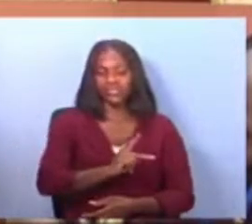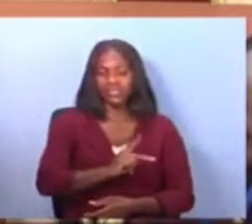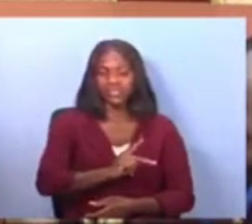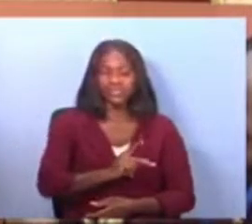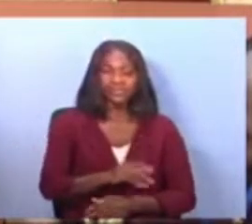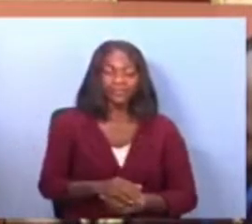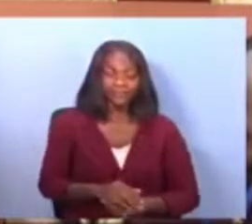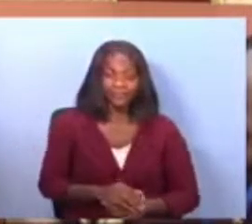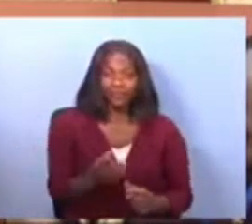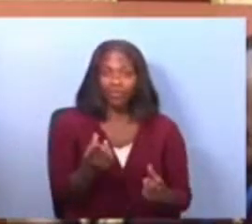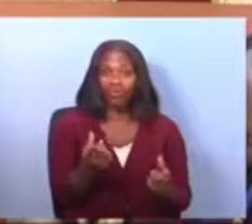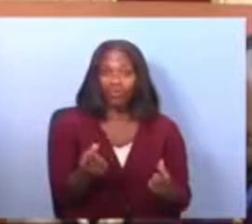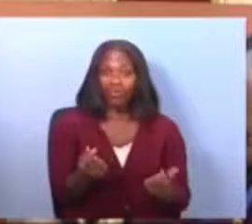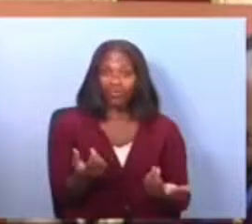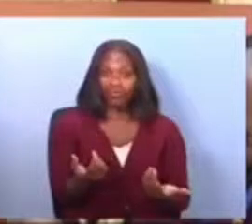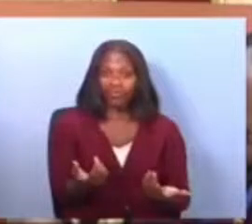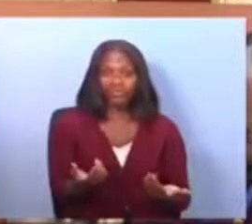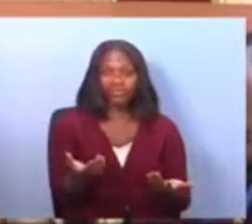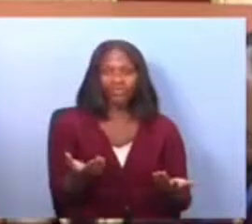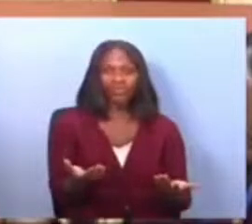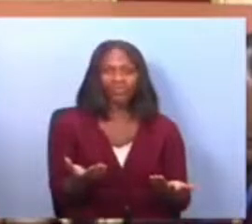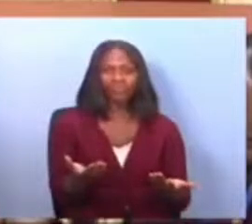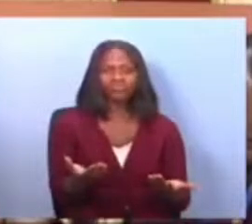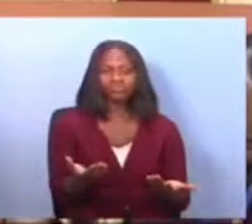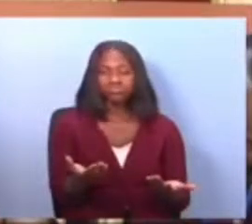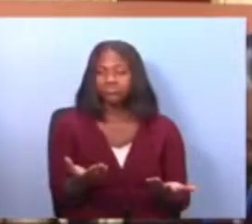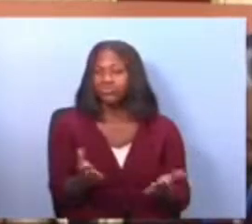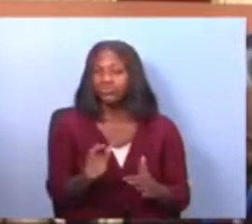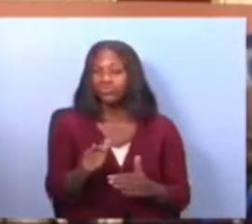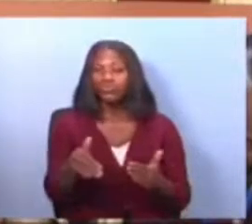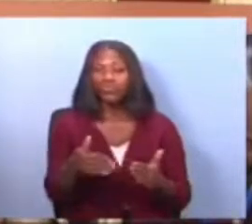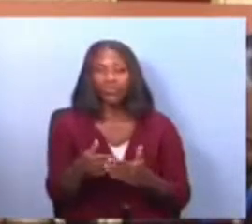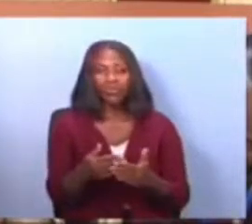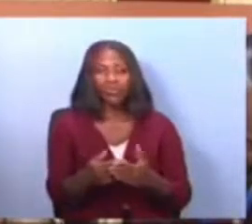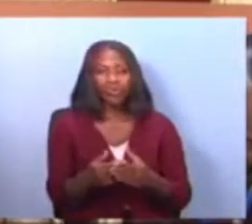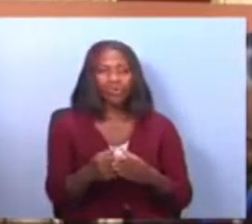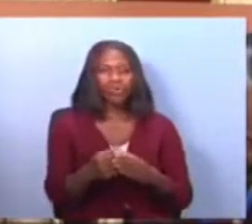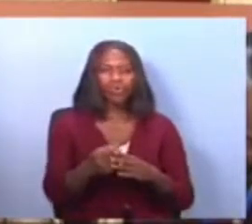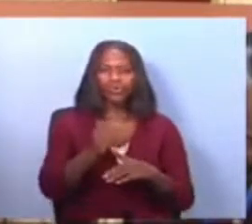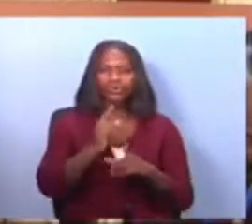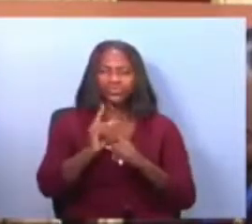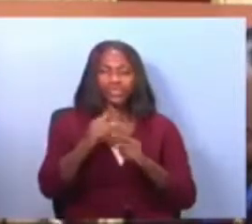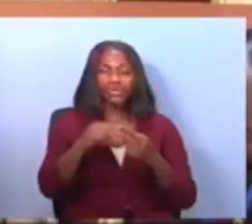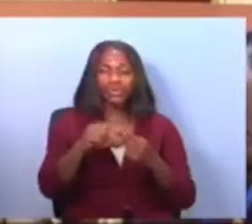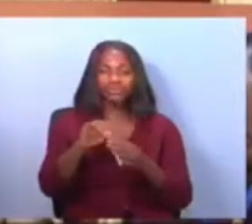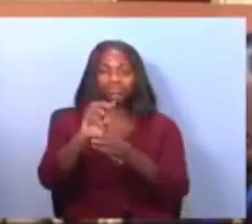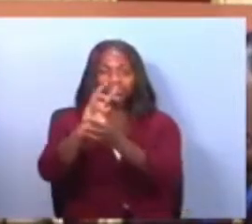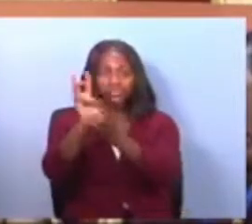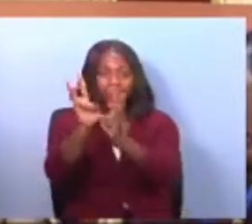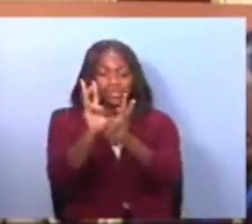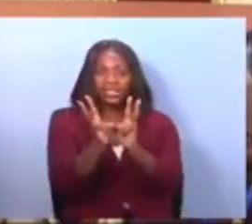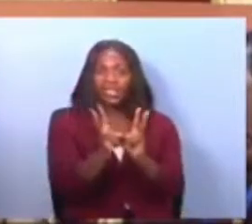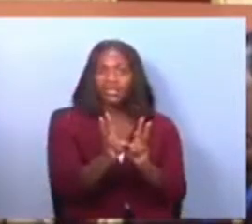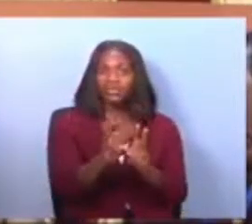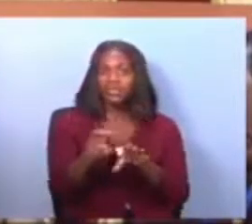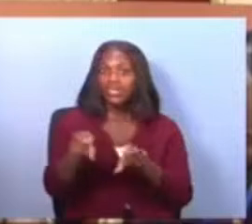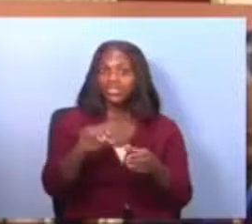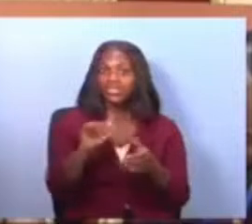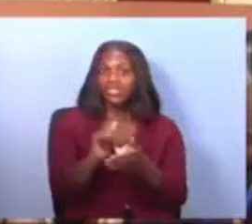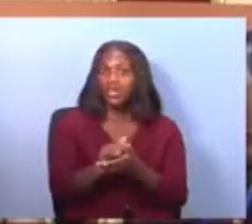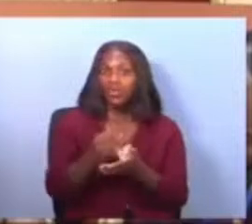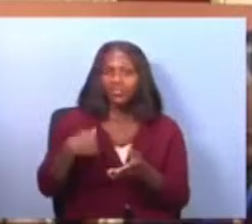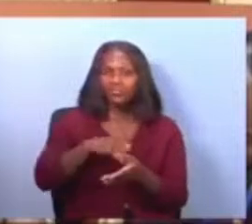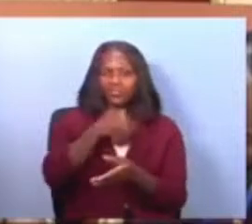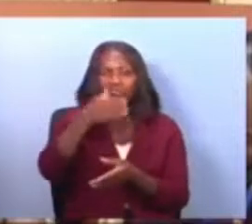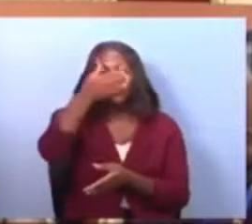call the House has consistently made on the matter of climate action. May it not be lost on us